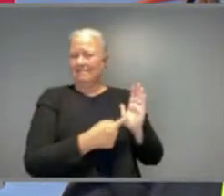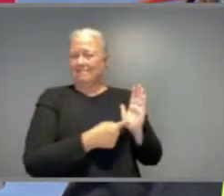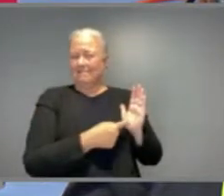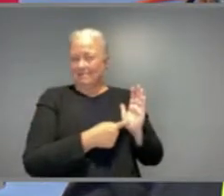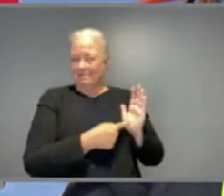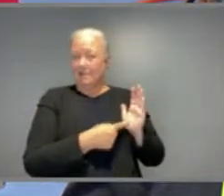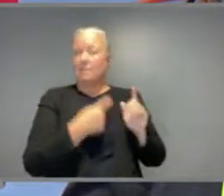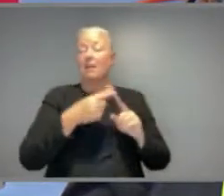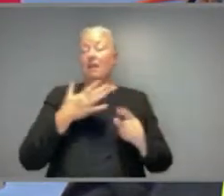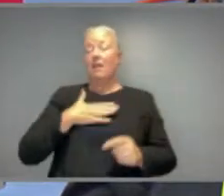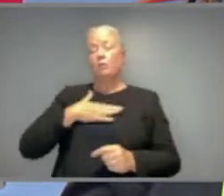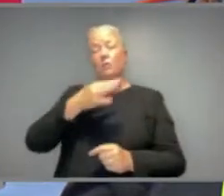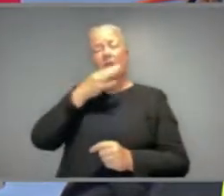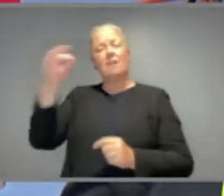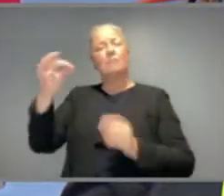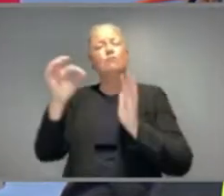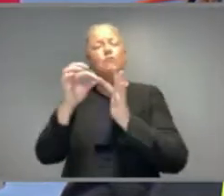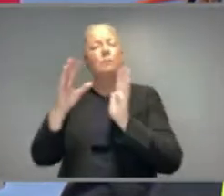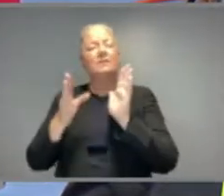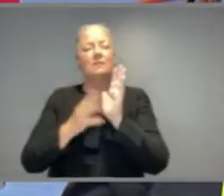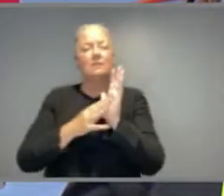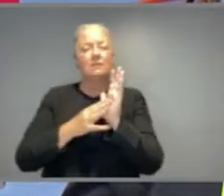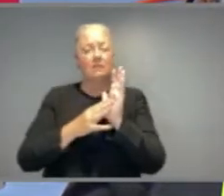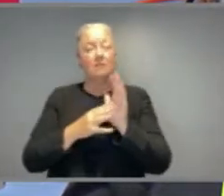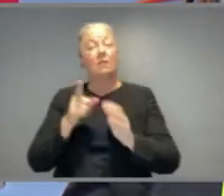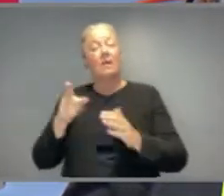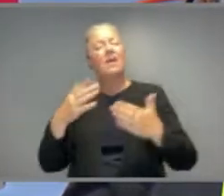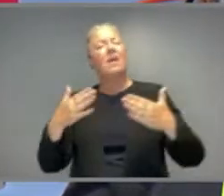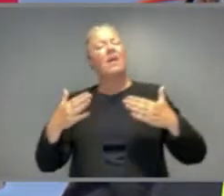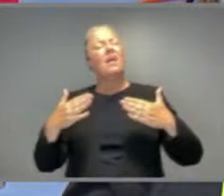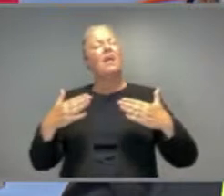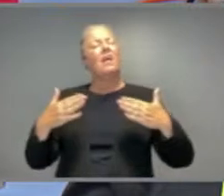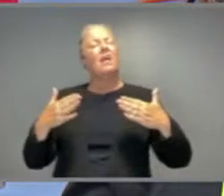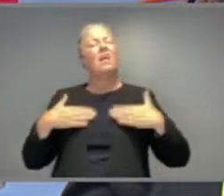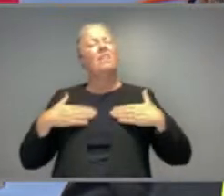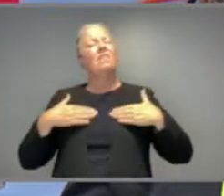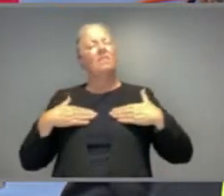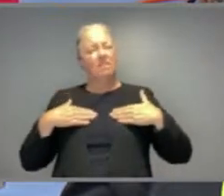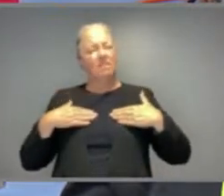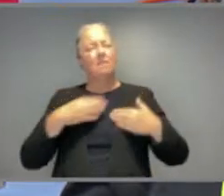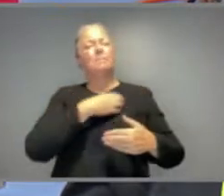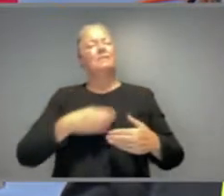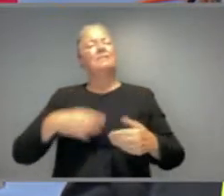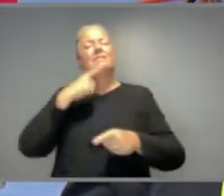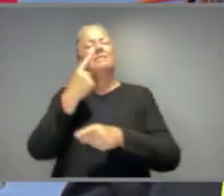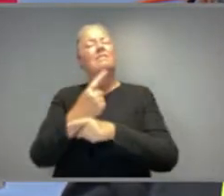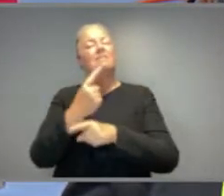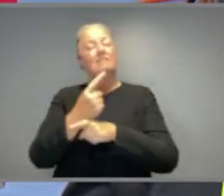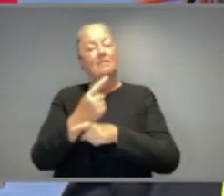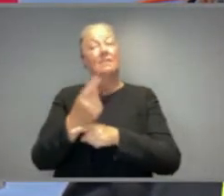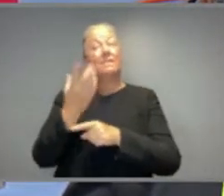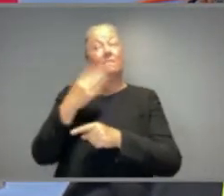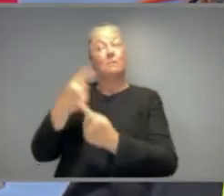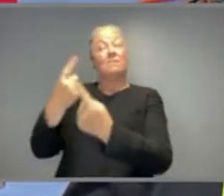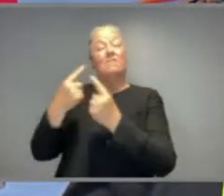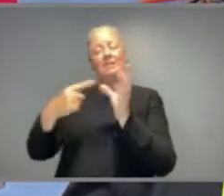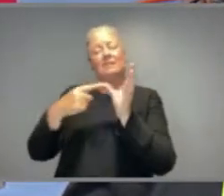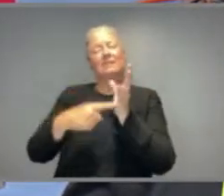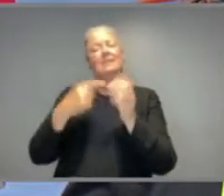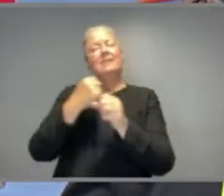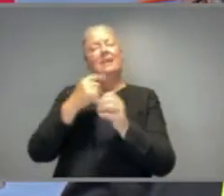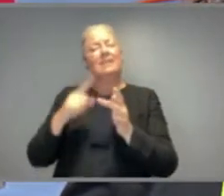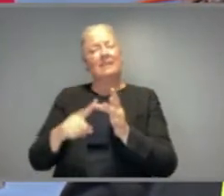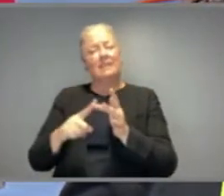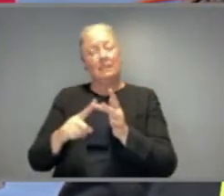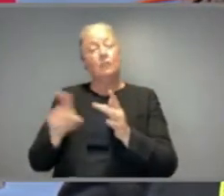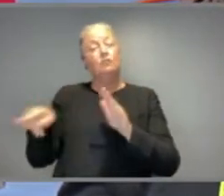Minister, I think that the Health Minister said yesterday that the ATAGI advice on children 12 to 15,